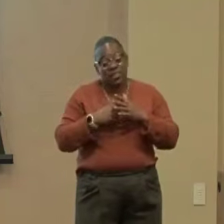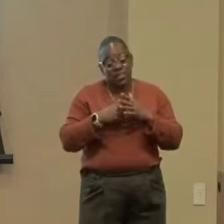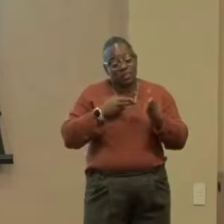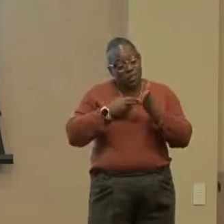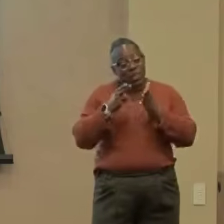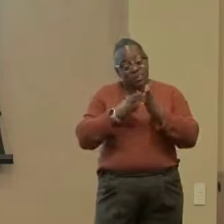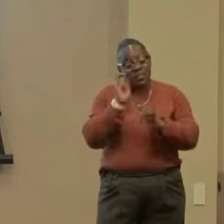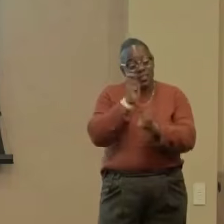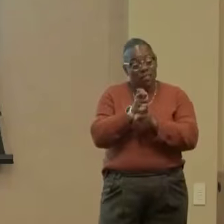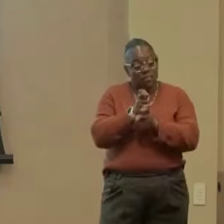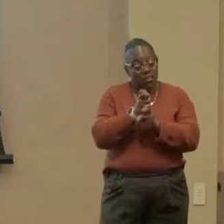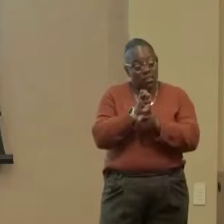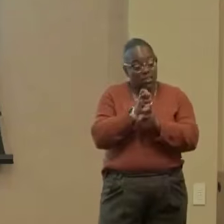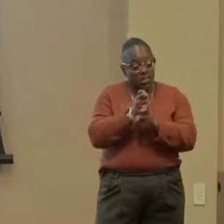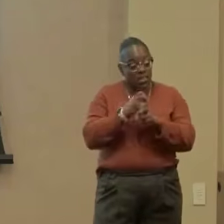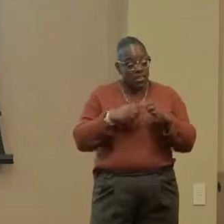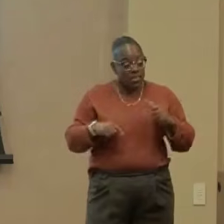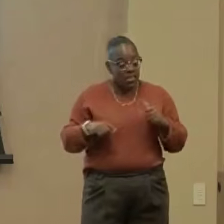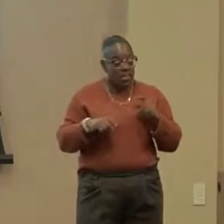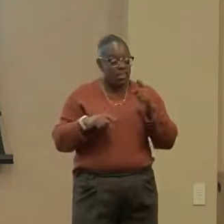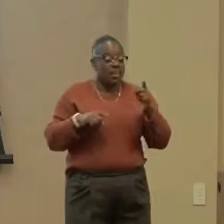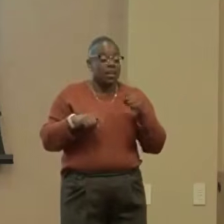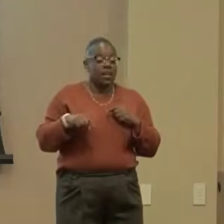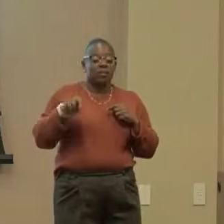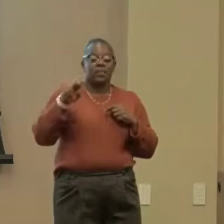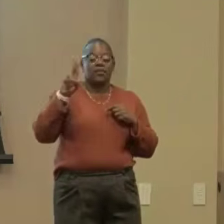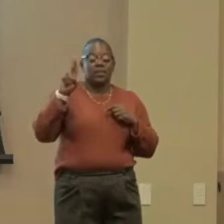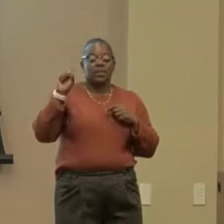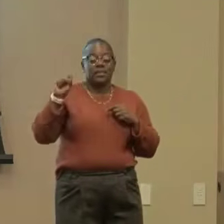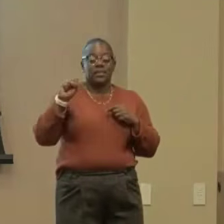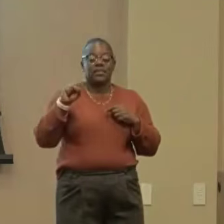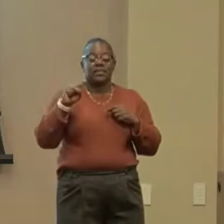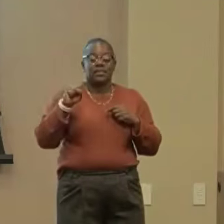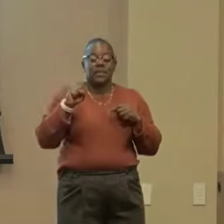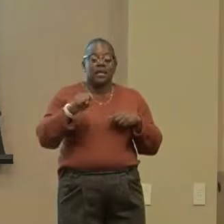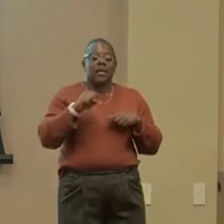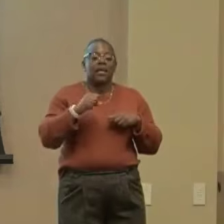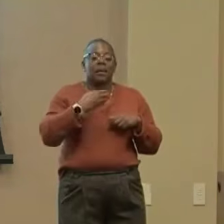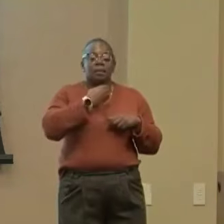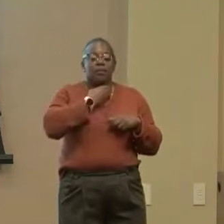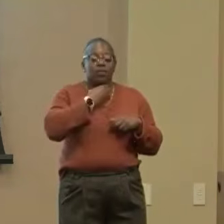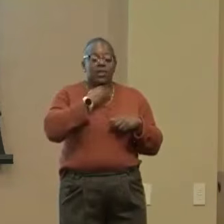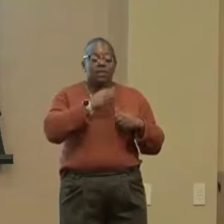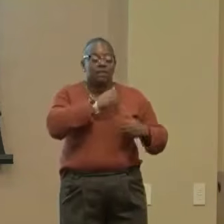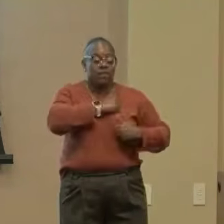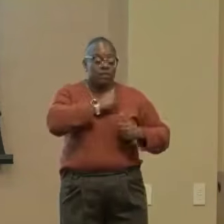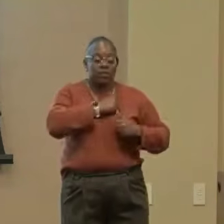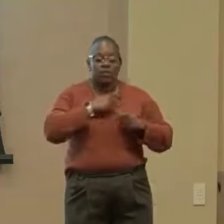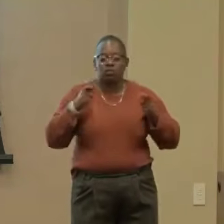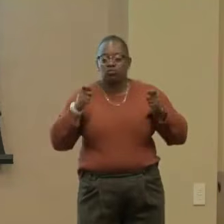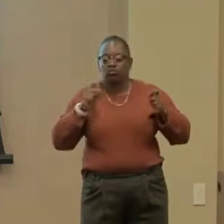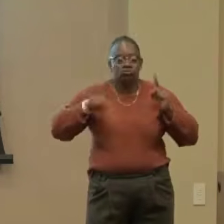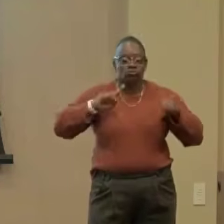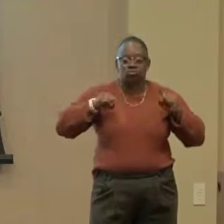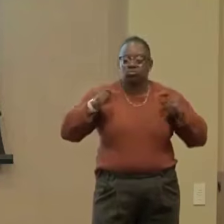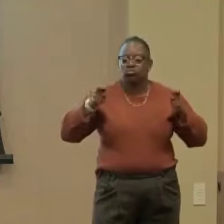because I'm a United States Marine veteran, so I was in charge of a lot of people, and I was in charge of their